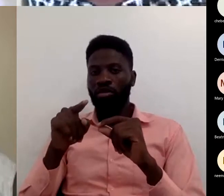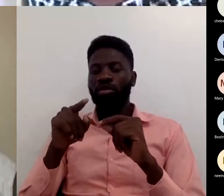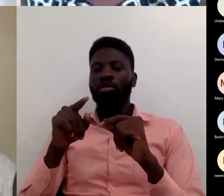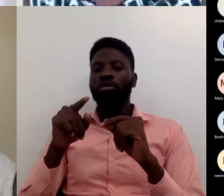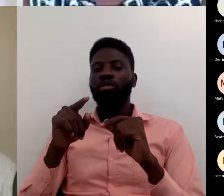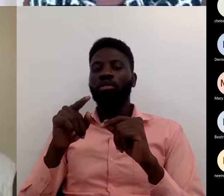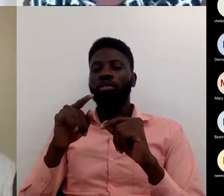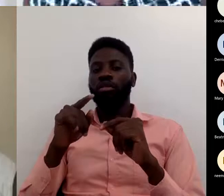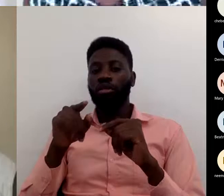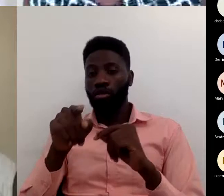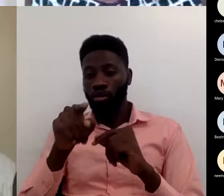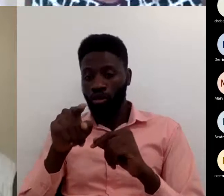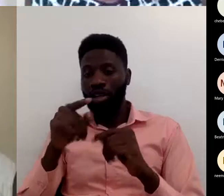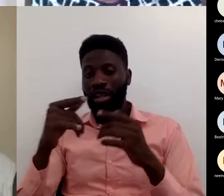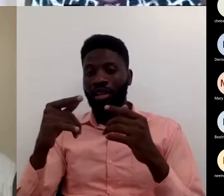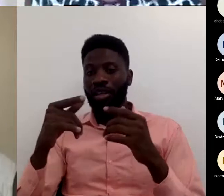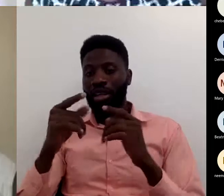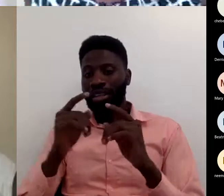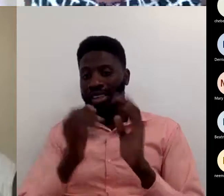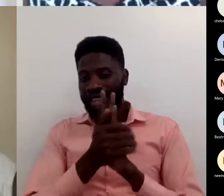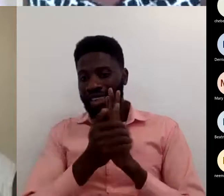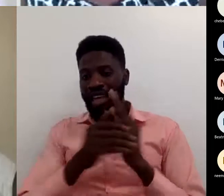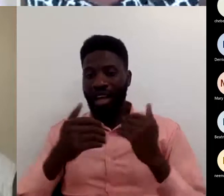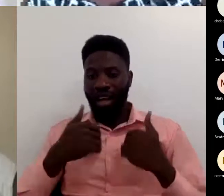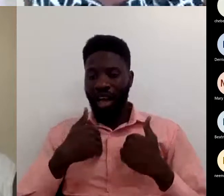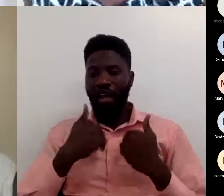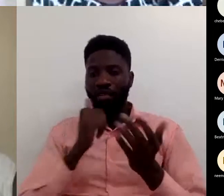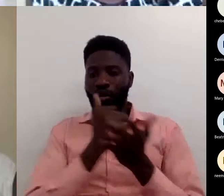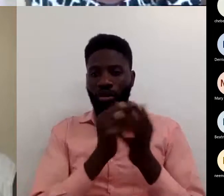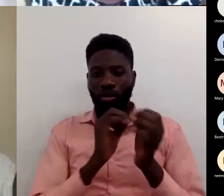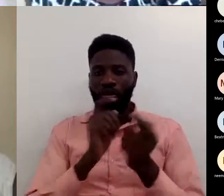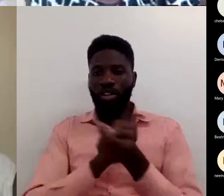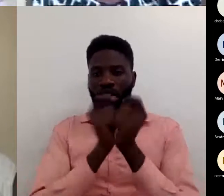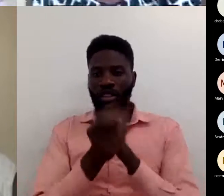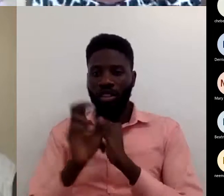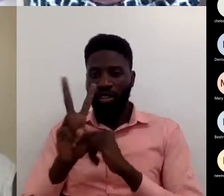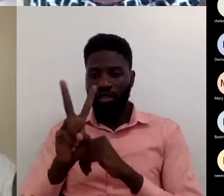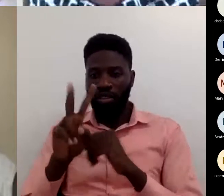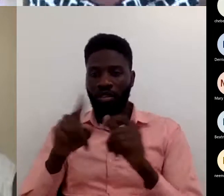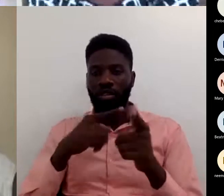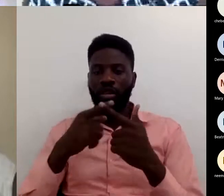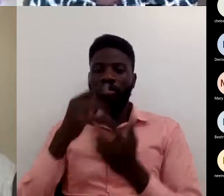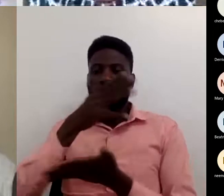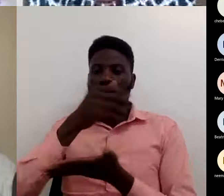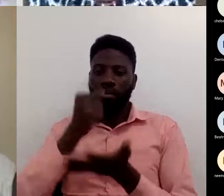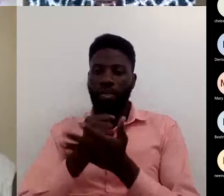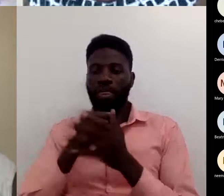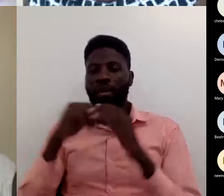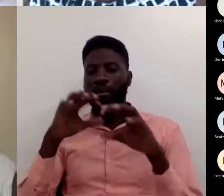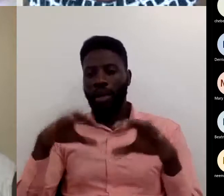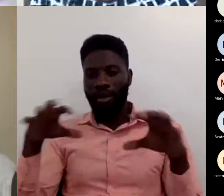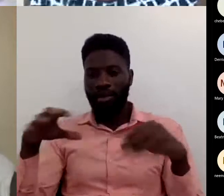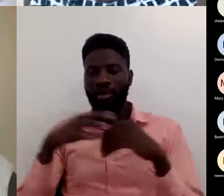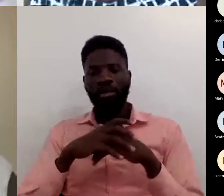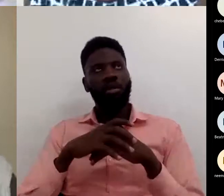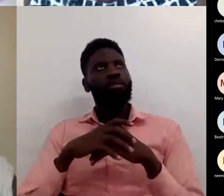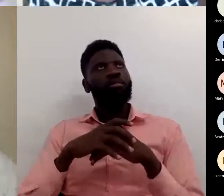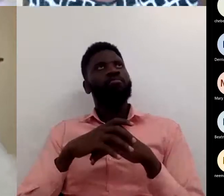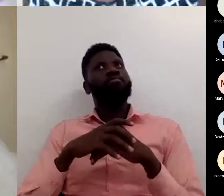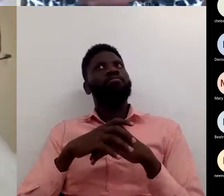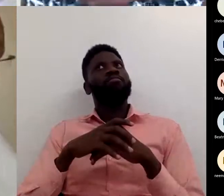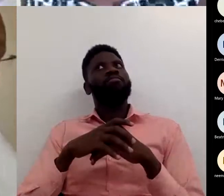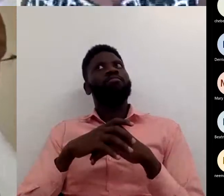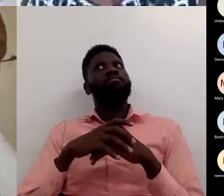you as an auditor. I suggest you change your CV and get into the marketing space. I was like, why? I mean, I want to